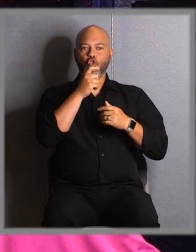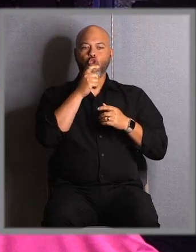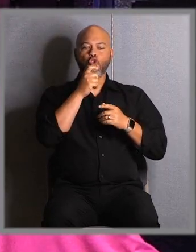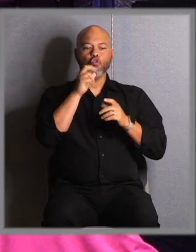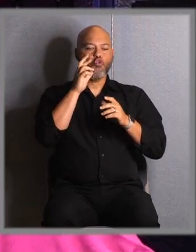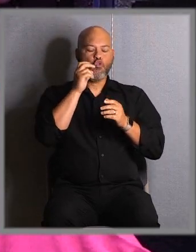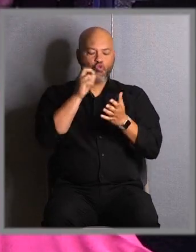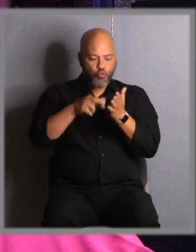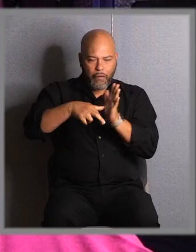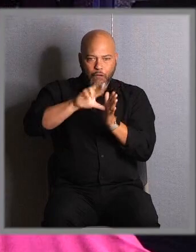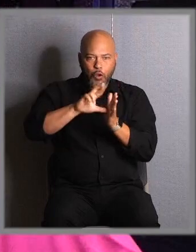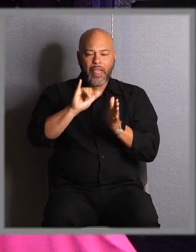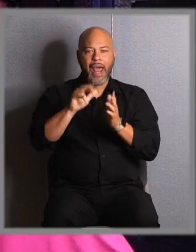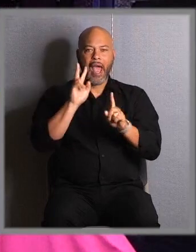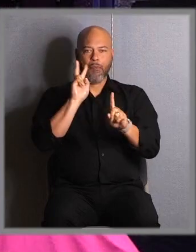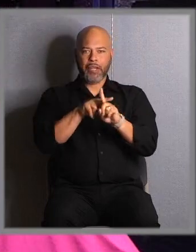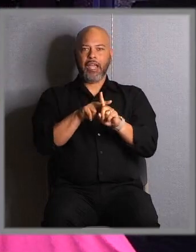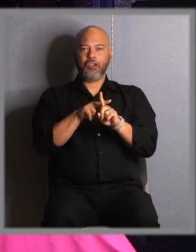application.